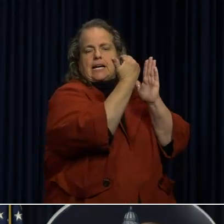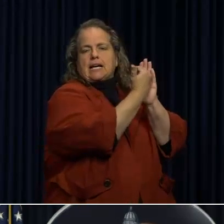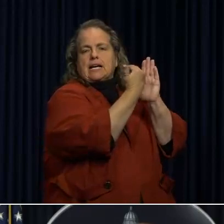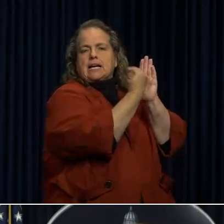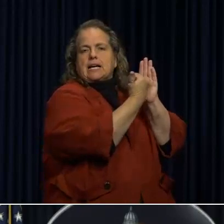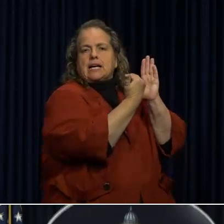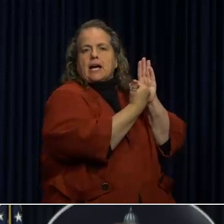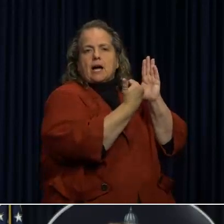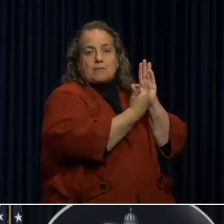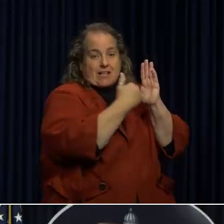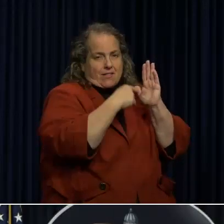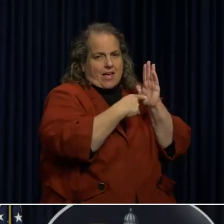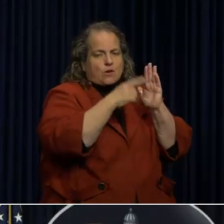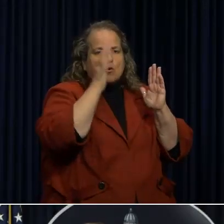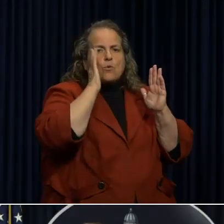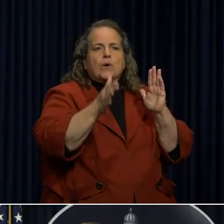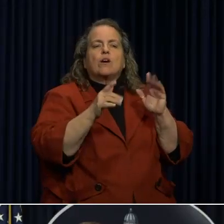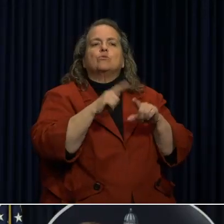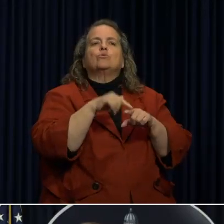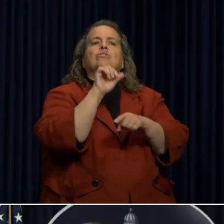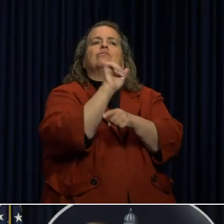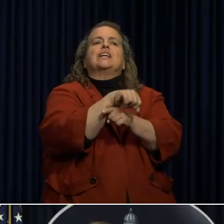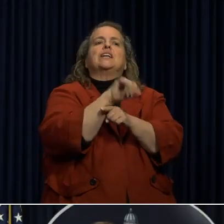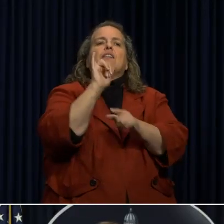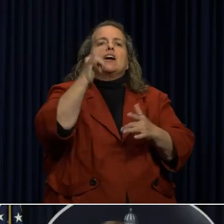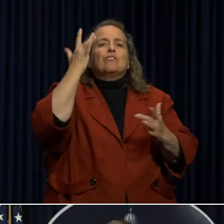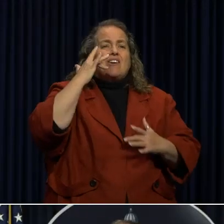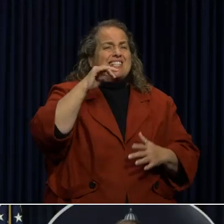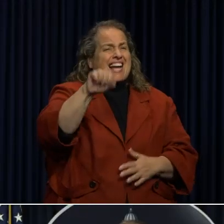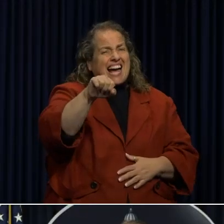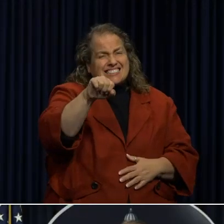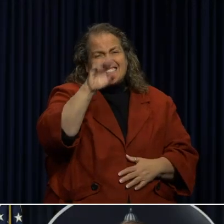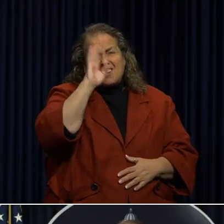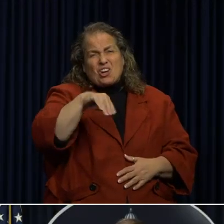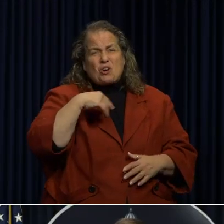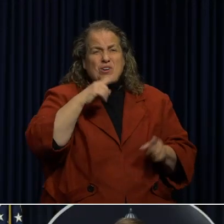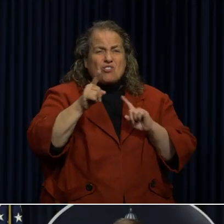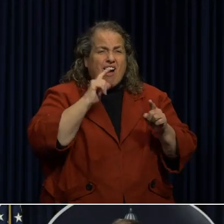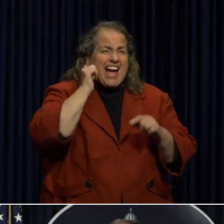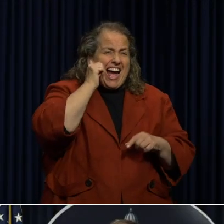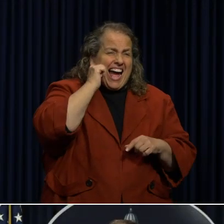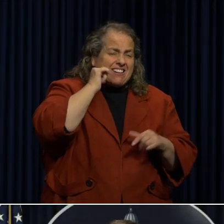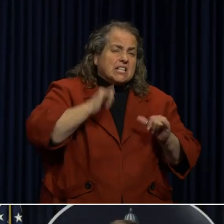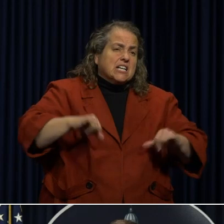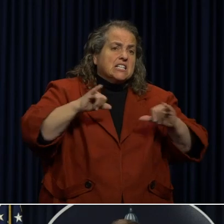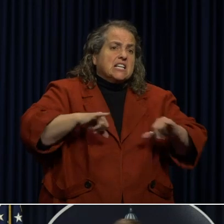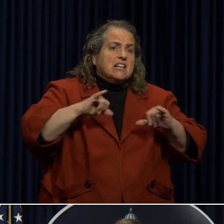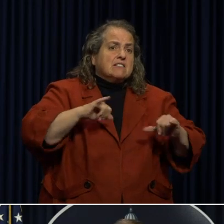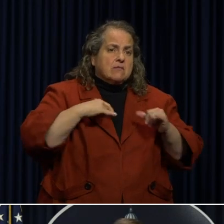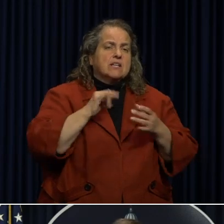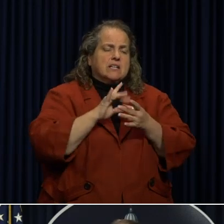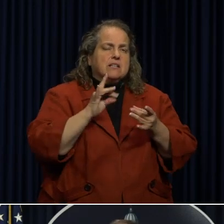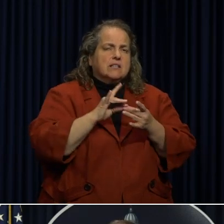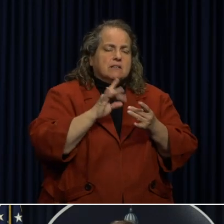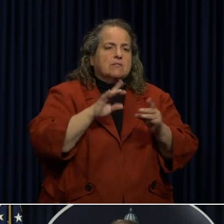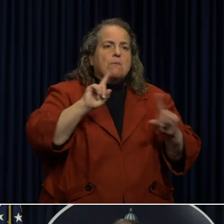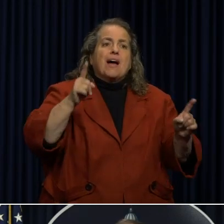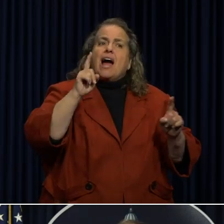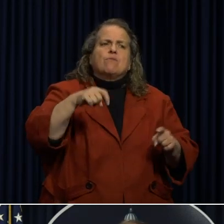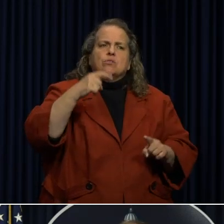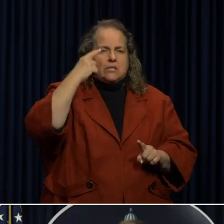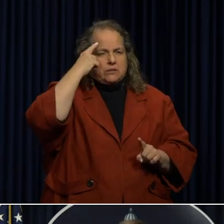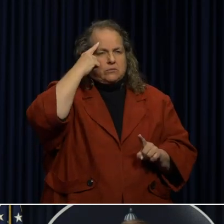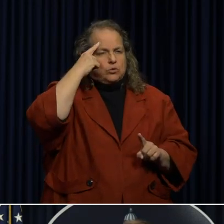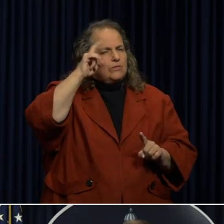to defeat this coronavirus. Yes, we talk about it every day at the top. This is our mantra. This is what has to be muscle memory for